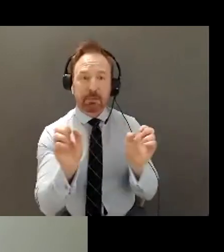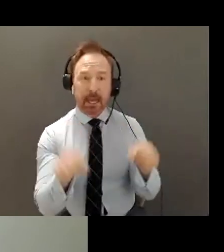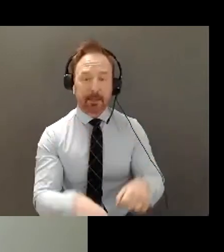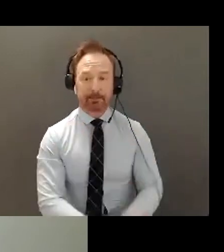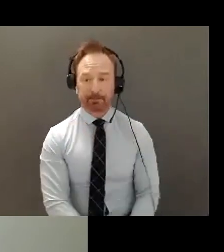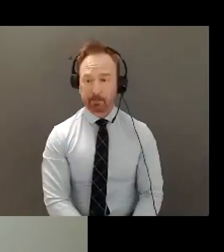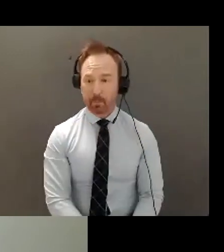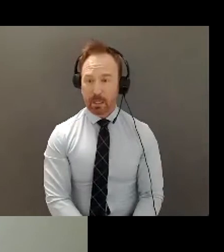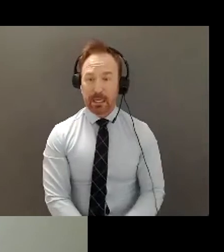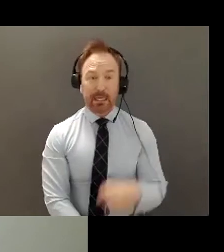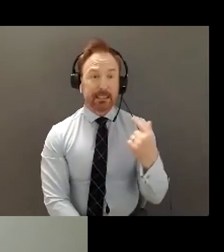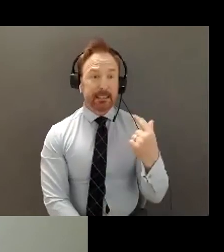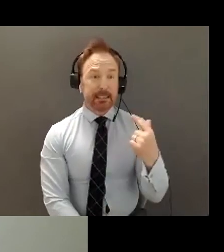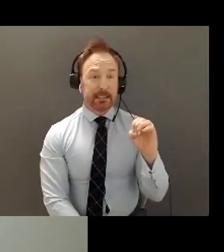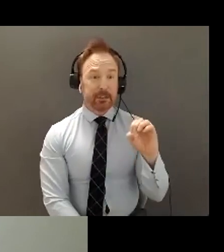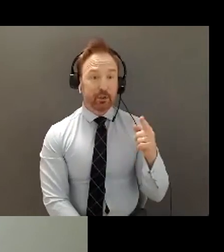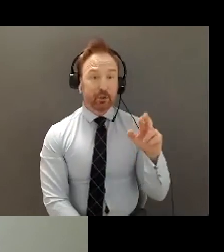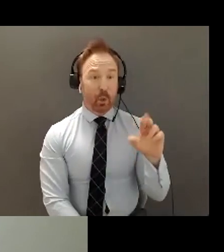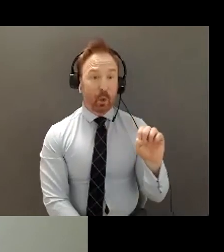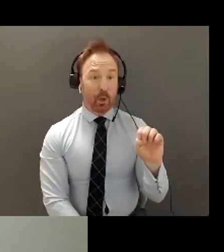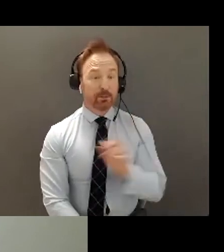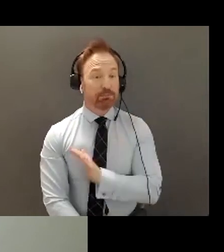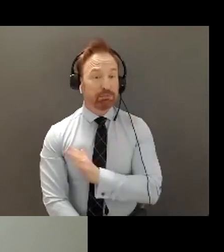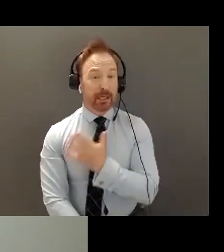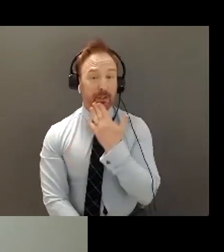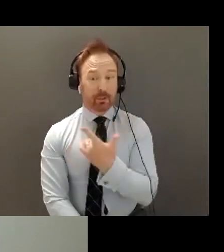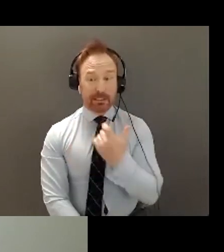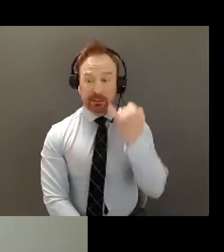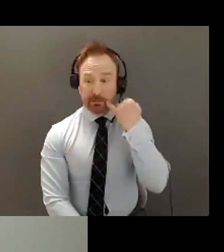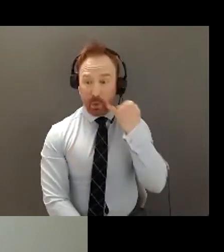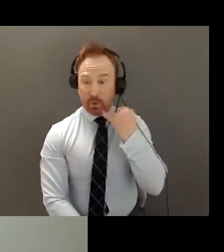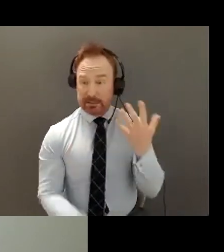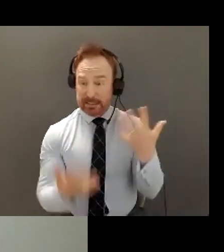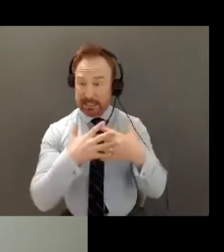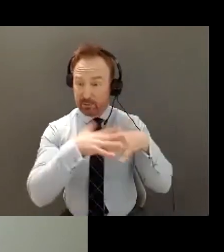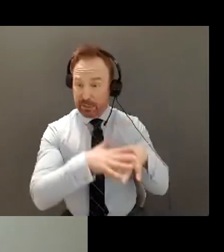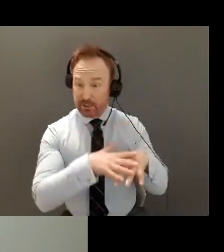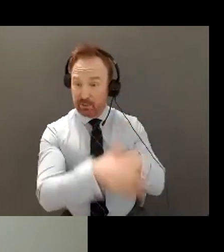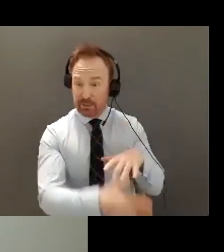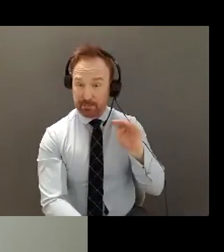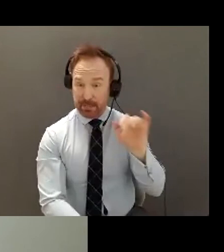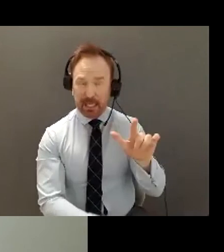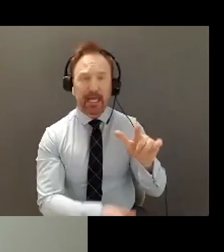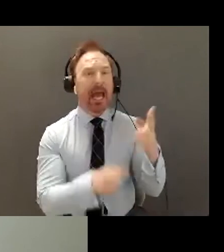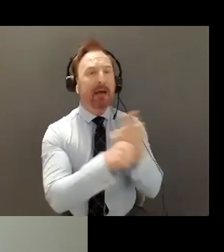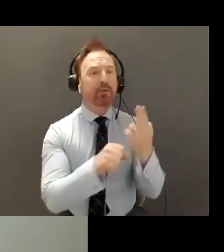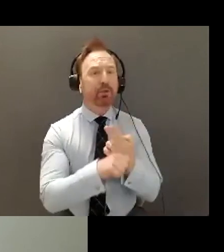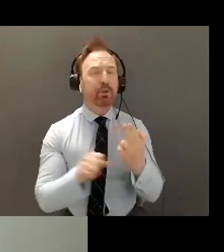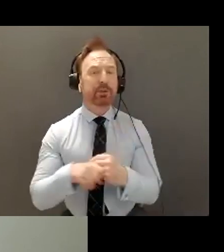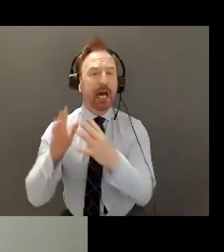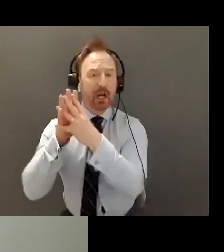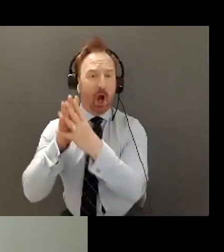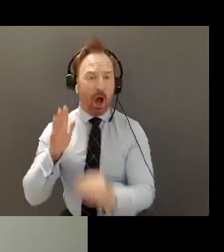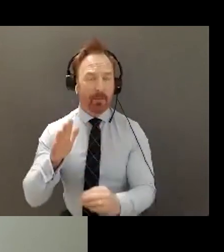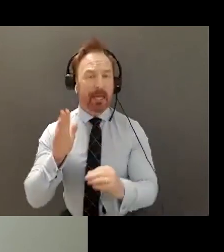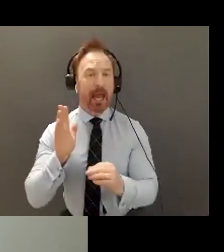George, good question. There is no direct integration with Apple Mail, which means that you would have to use the copy and paste to